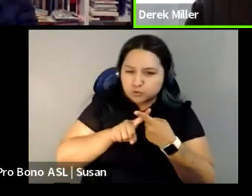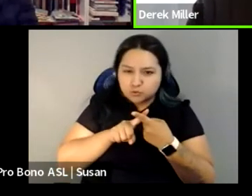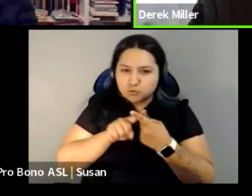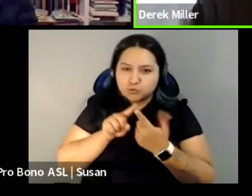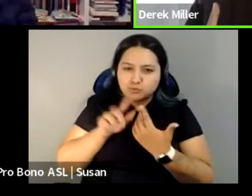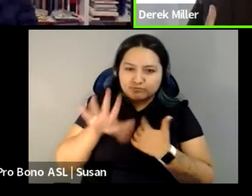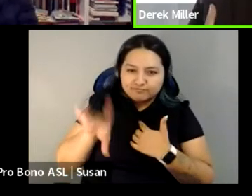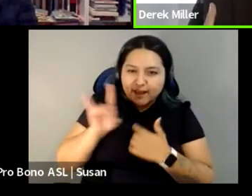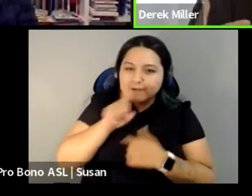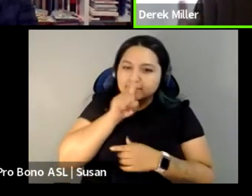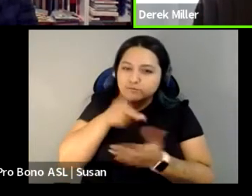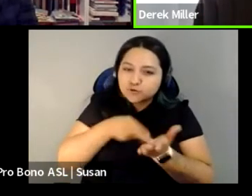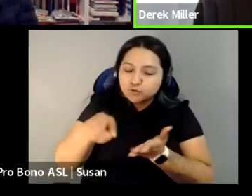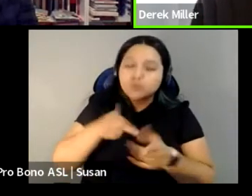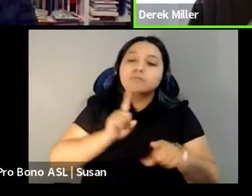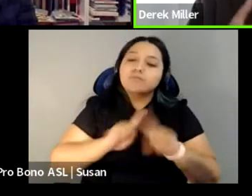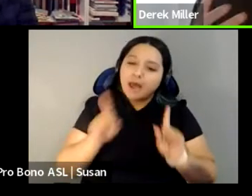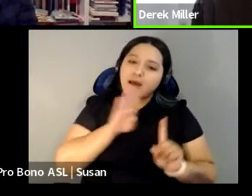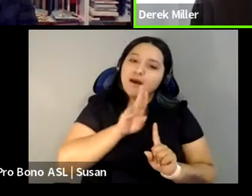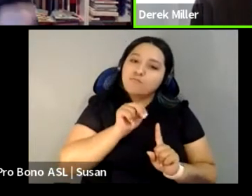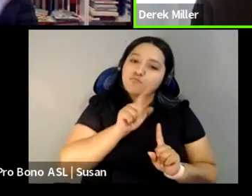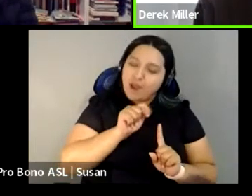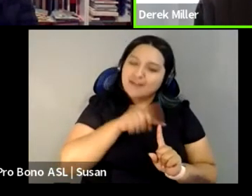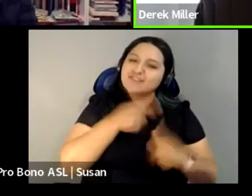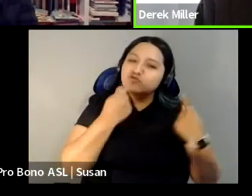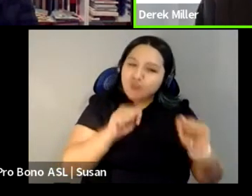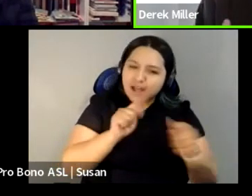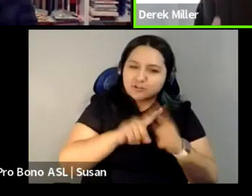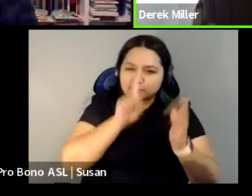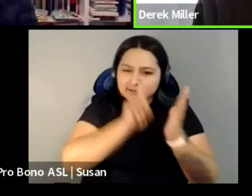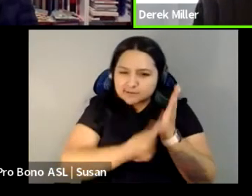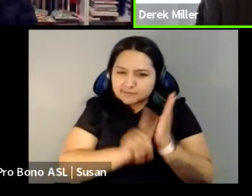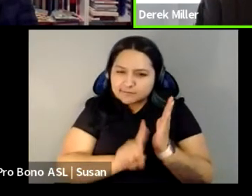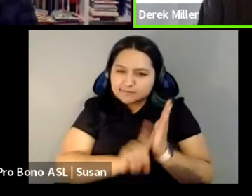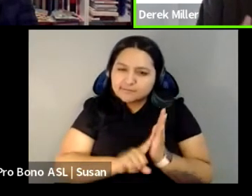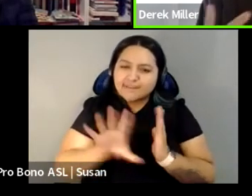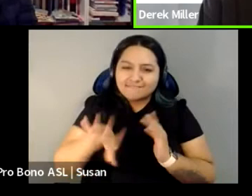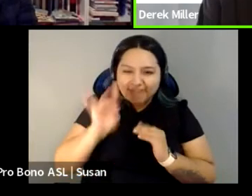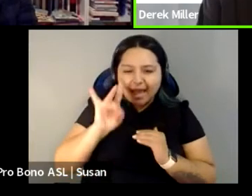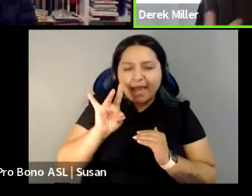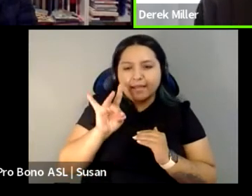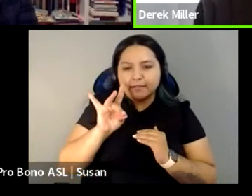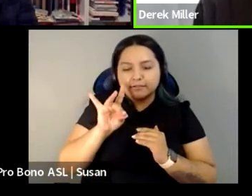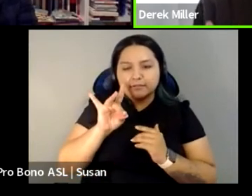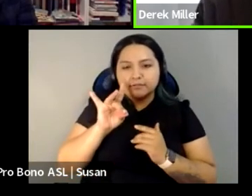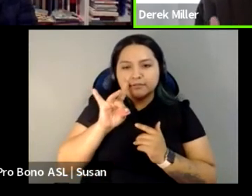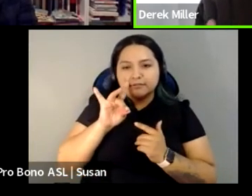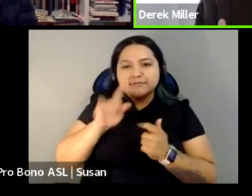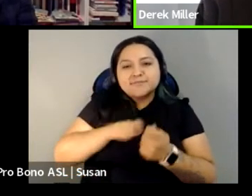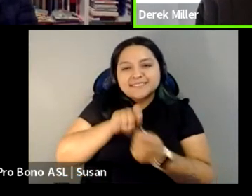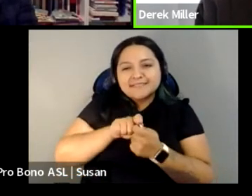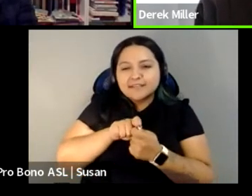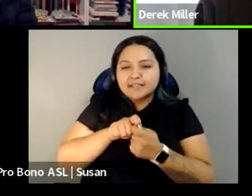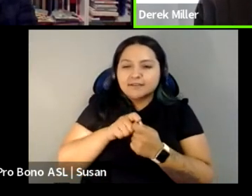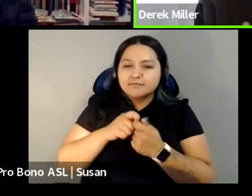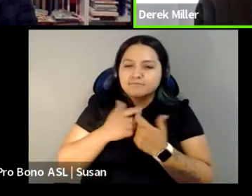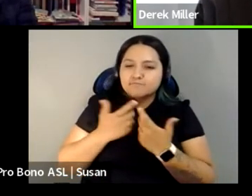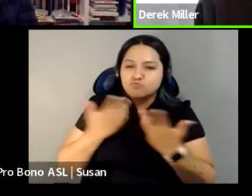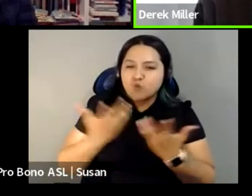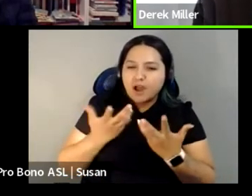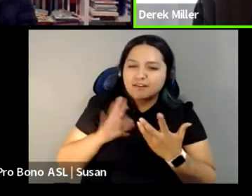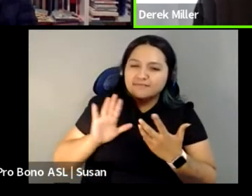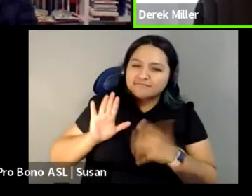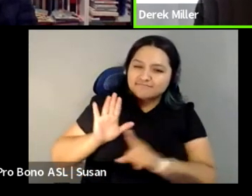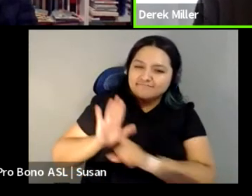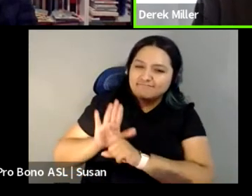best to pull the archive forward and think through the implications of, in particular, the really muddy record of how